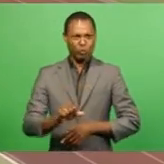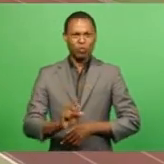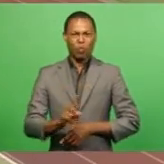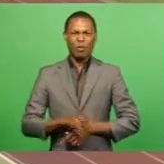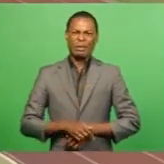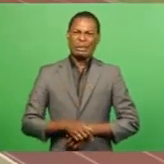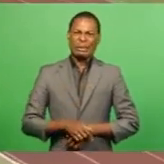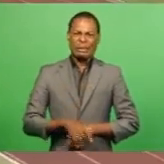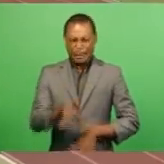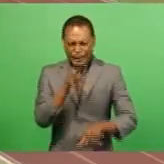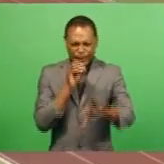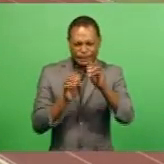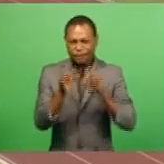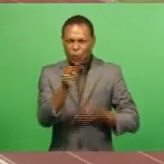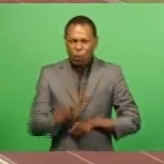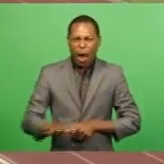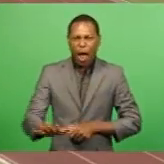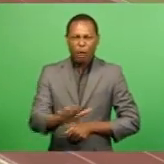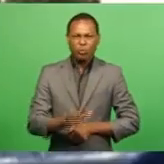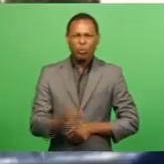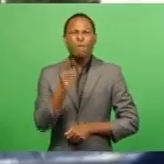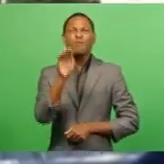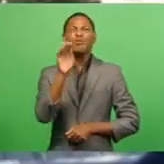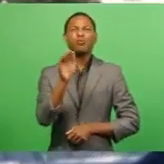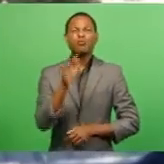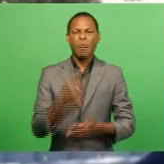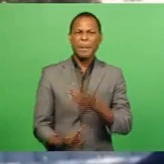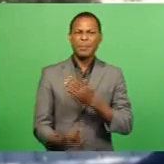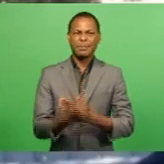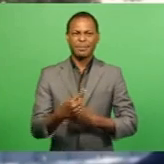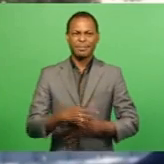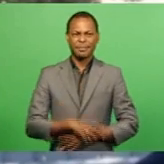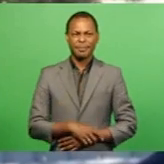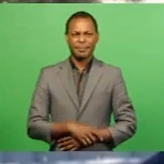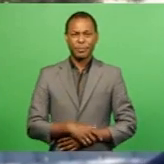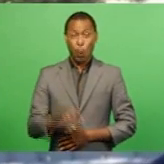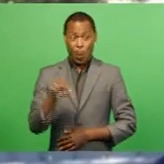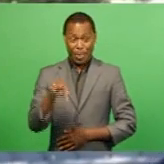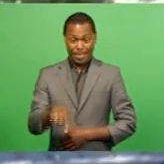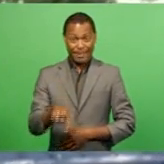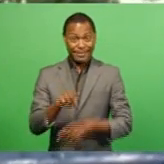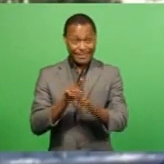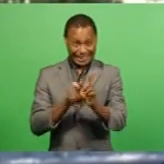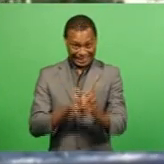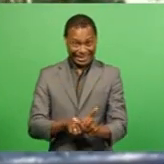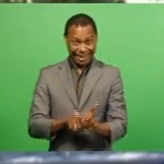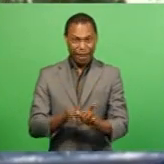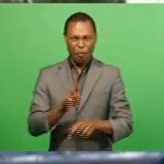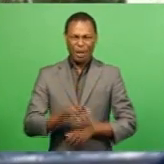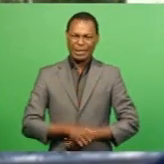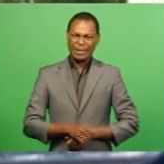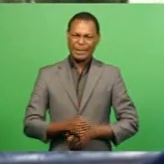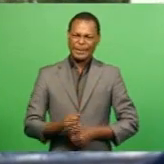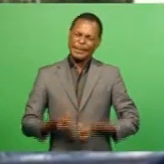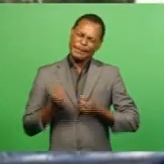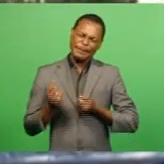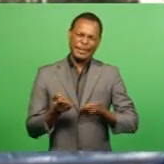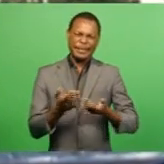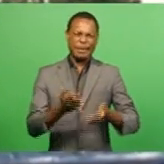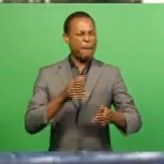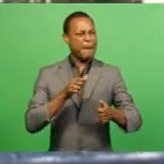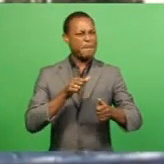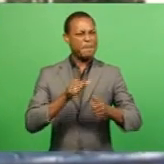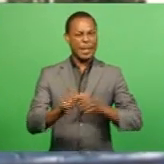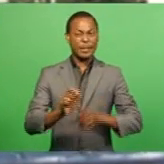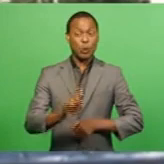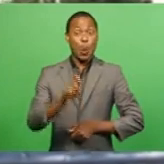their athletes' future events. Coming this year as underdogs, we giving our best this year, and come